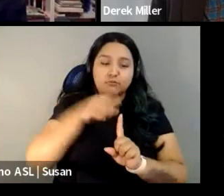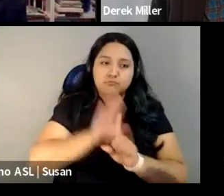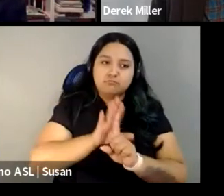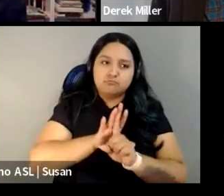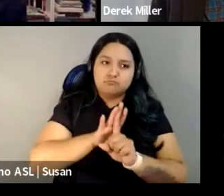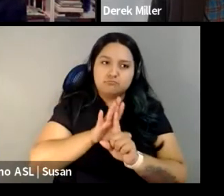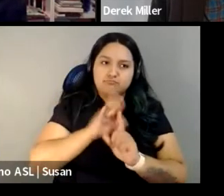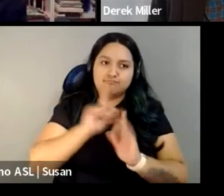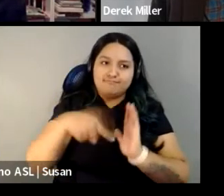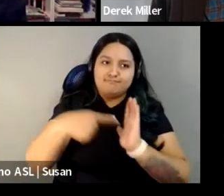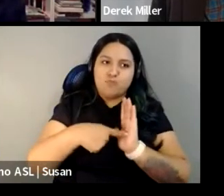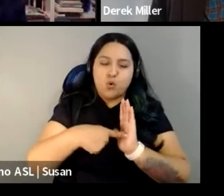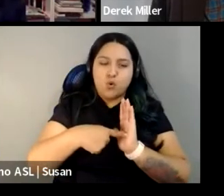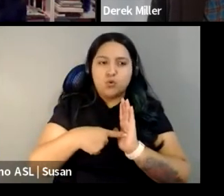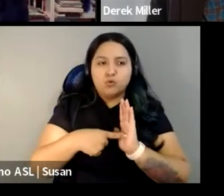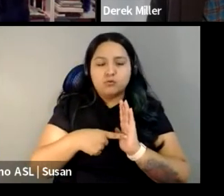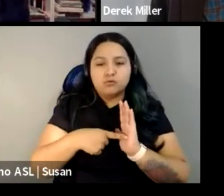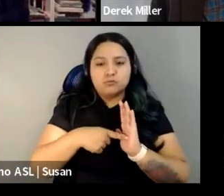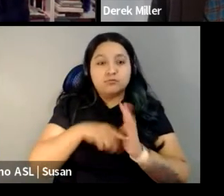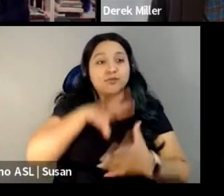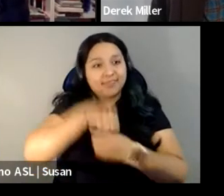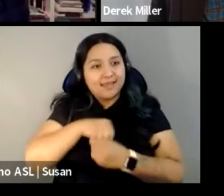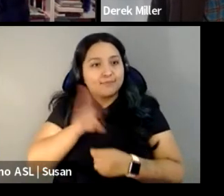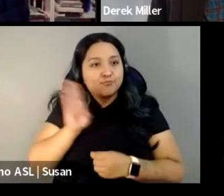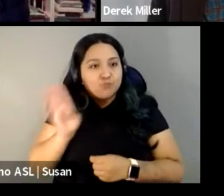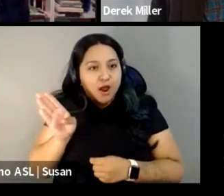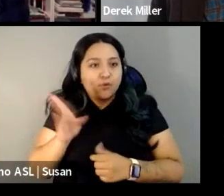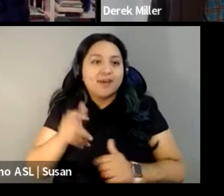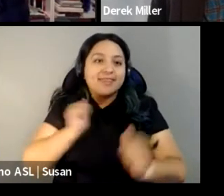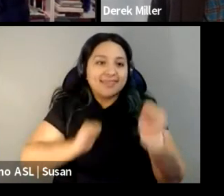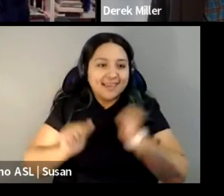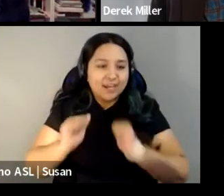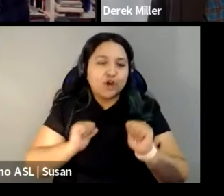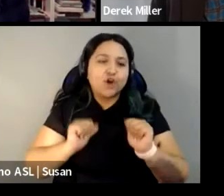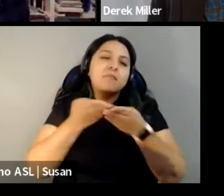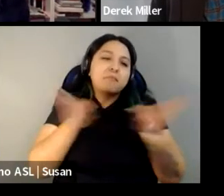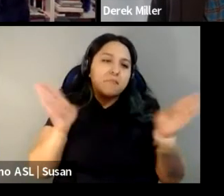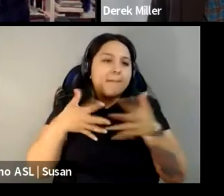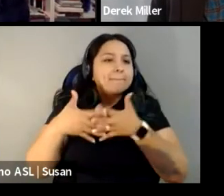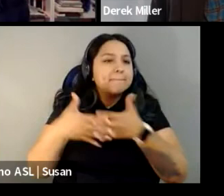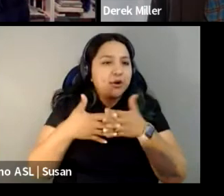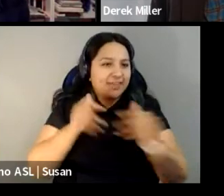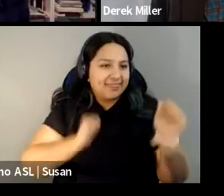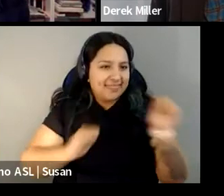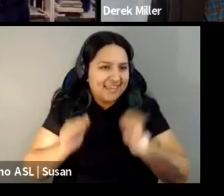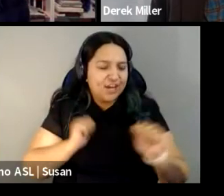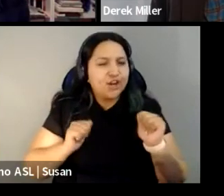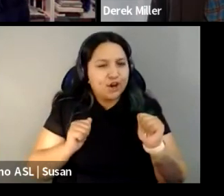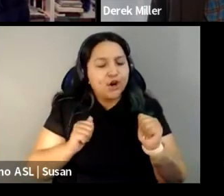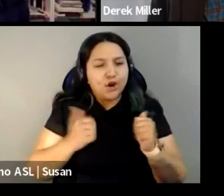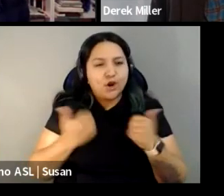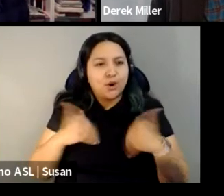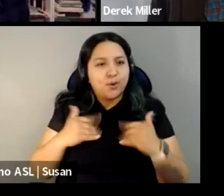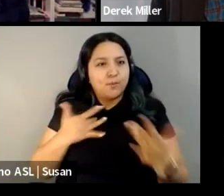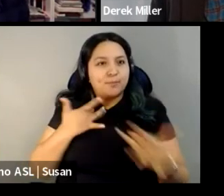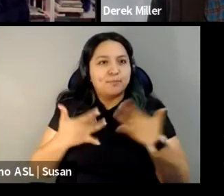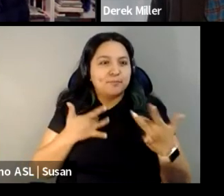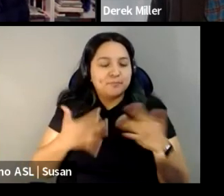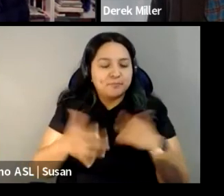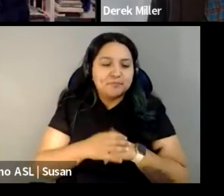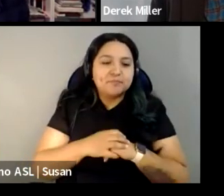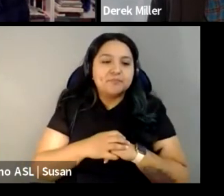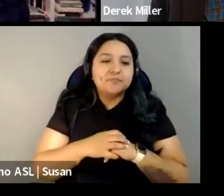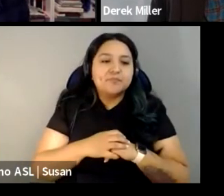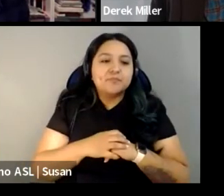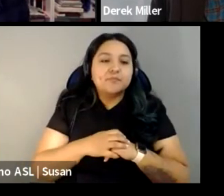their role in the history of Broadway theater and the American theater more widely, I think is really exciting, their role as mediators.